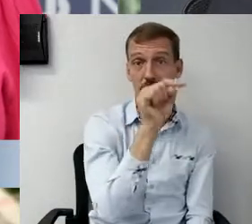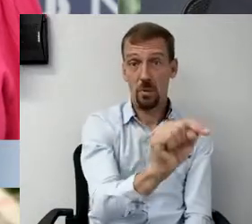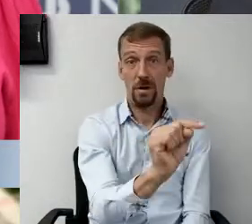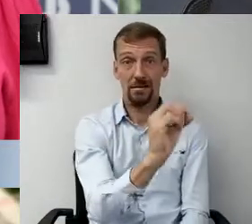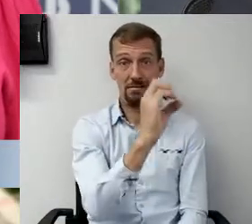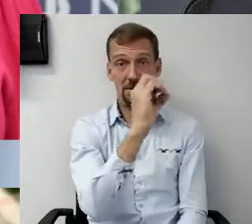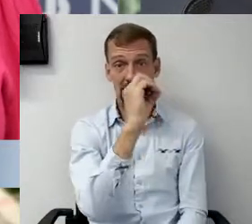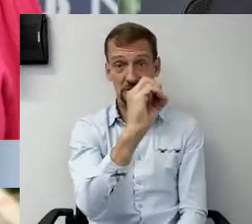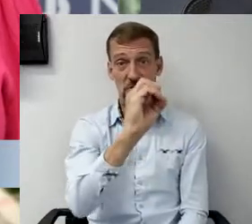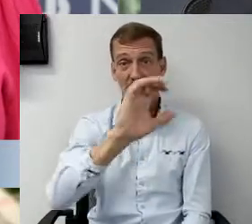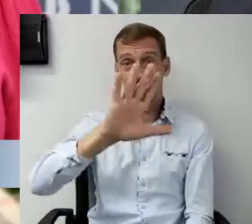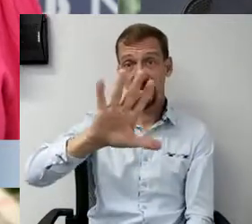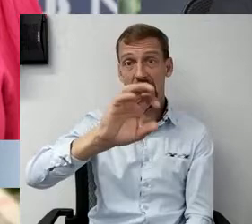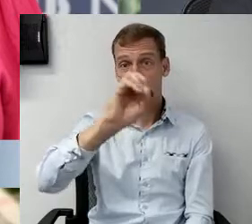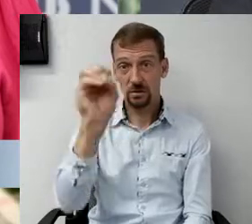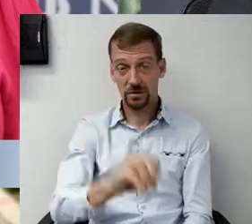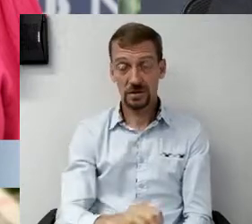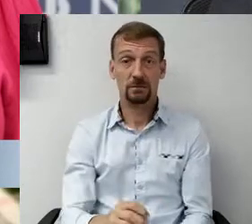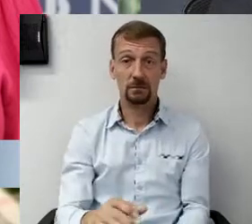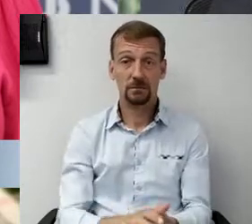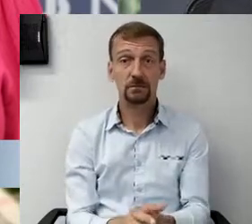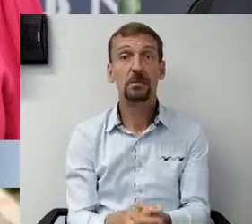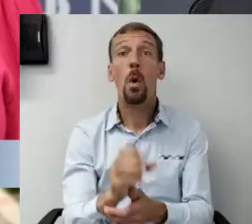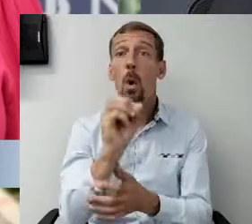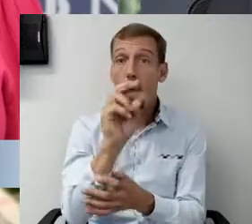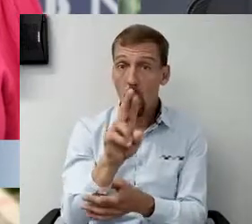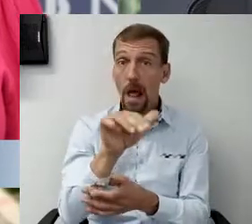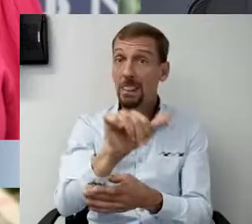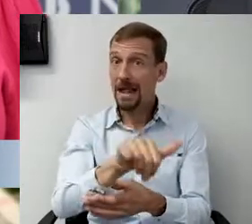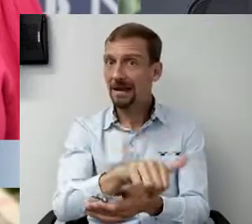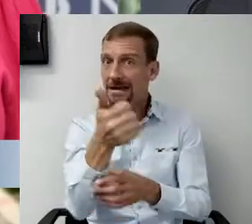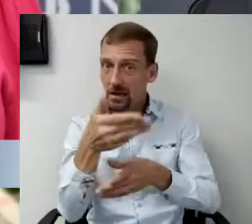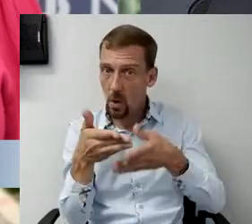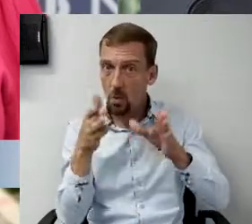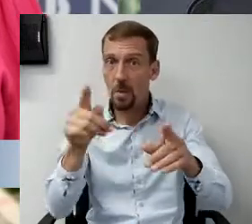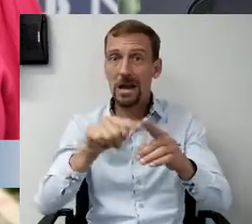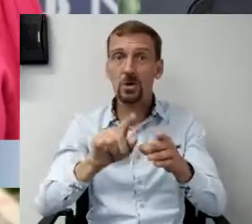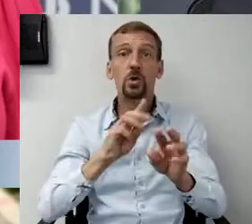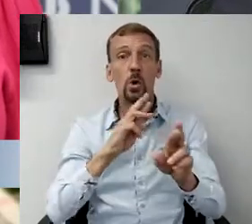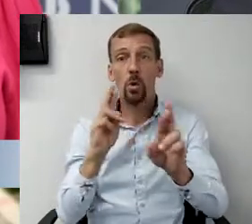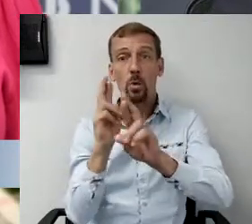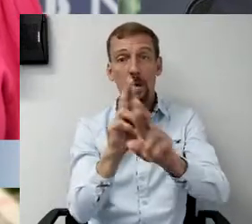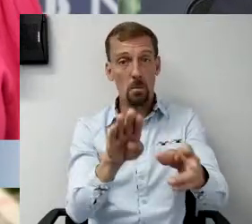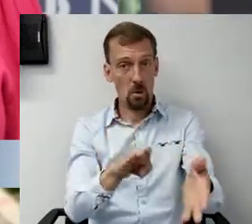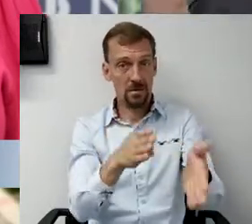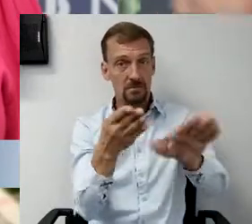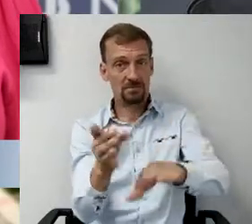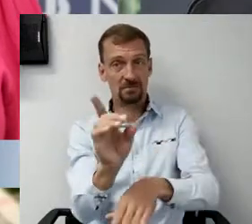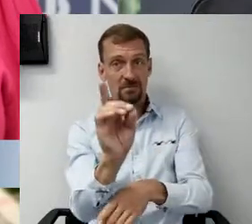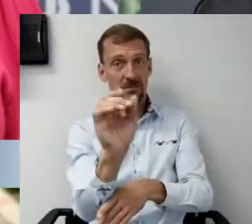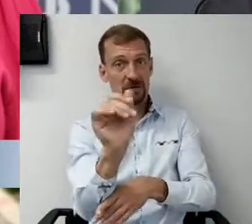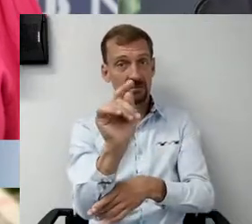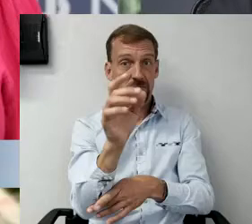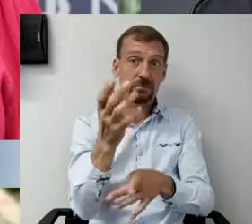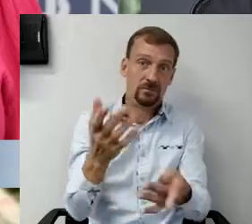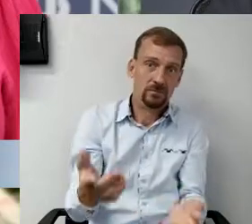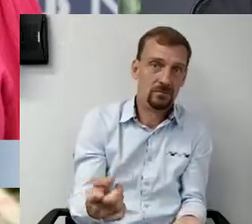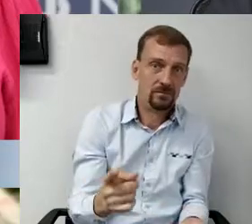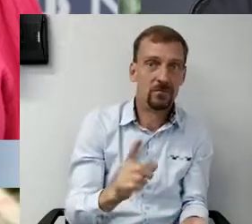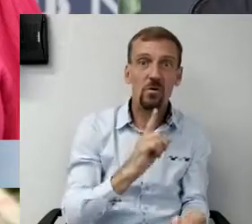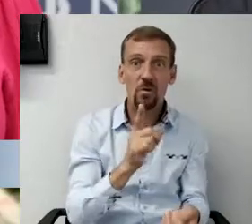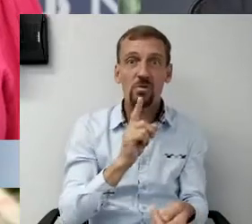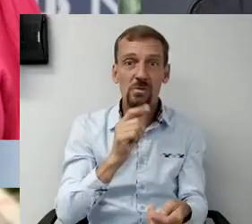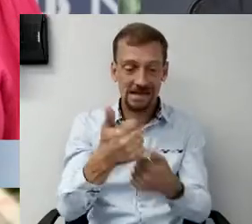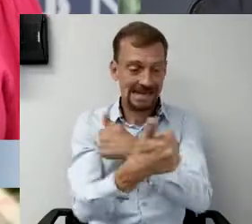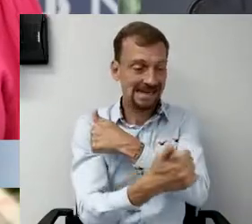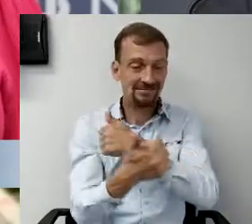51 deaths per 100,000 people. So that's another way to report the death rate. So, and obviously the death rate varies